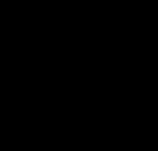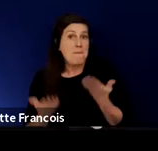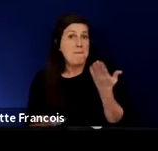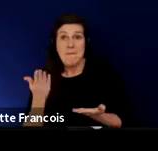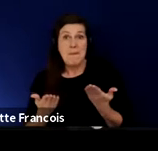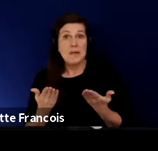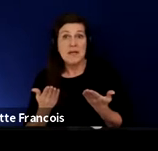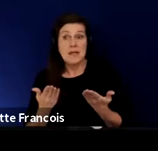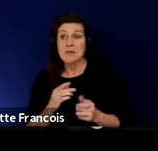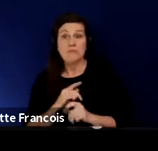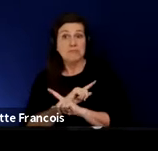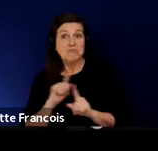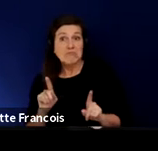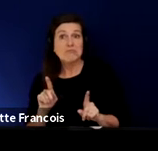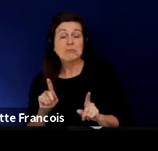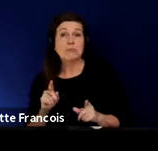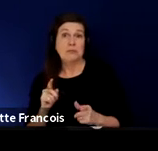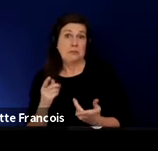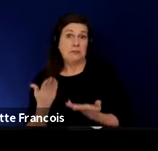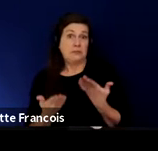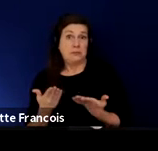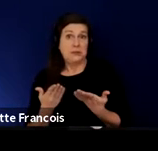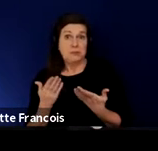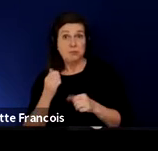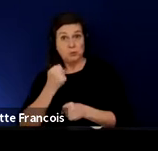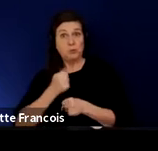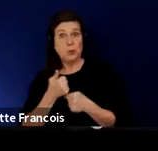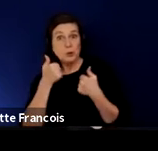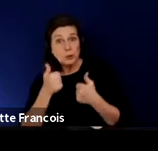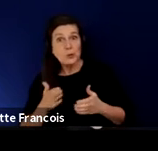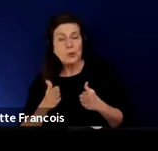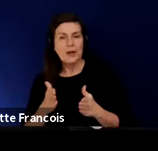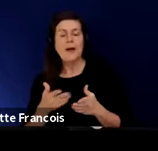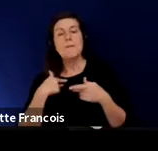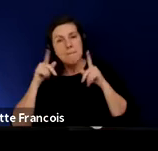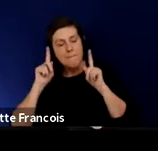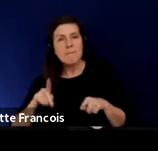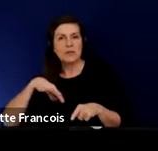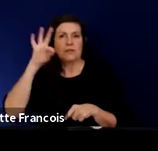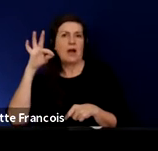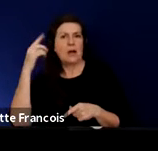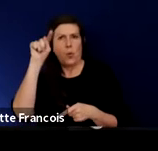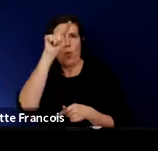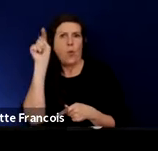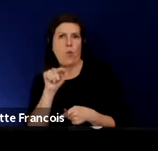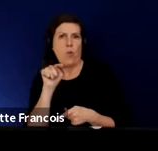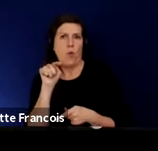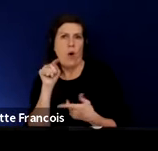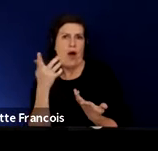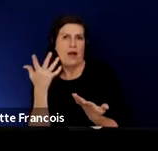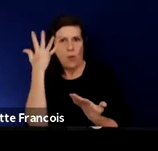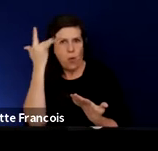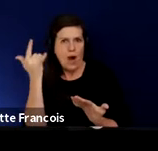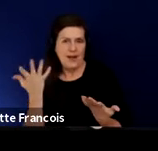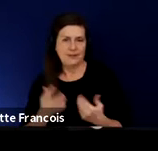or they don't think that it works in a good way? So no one is happy. We need to find out why. And then the way